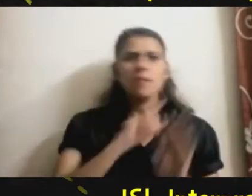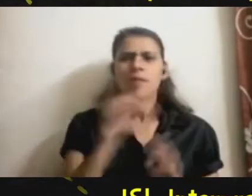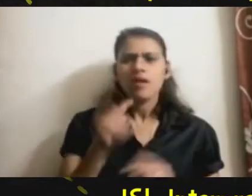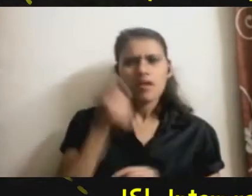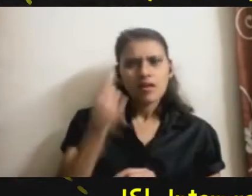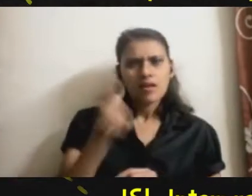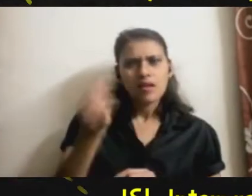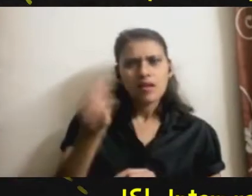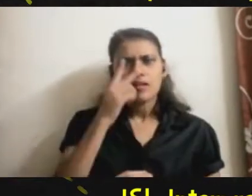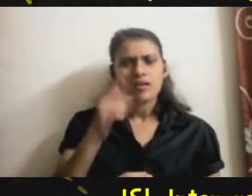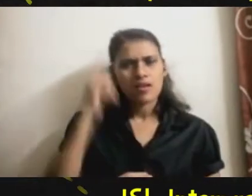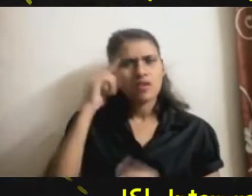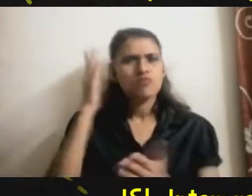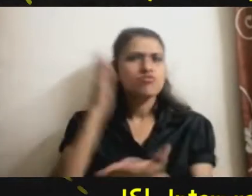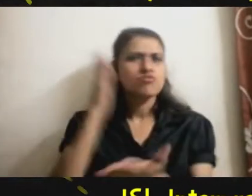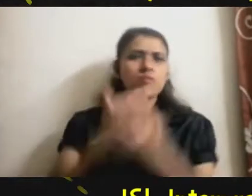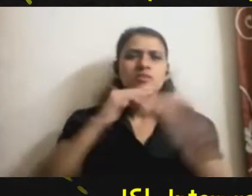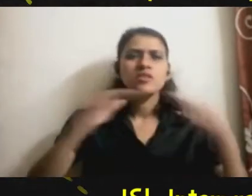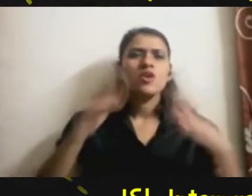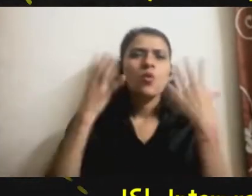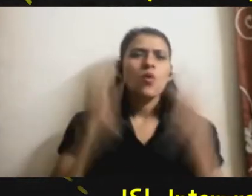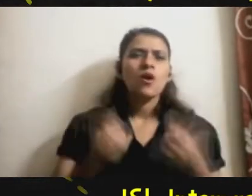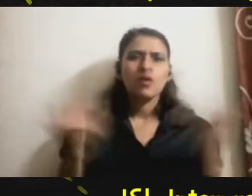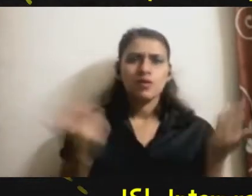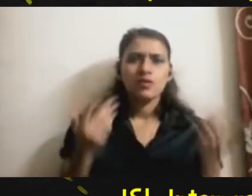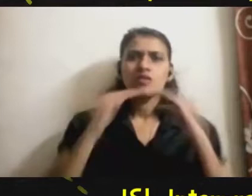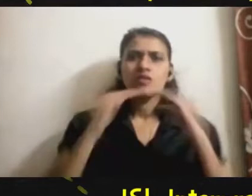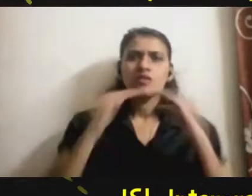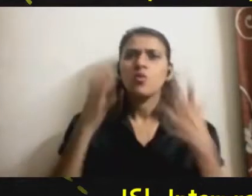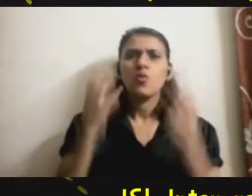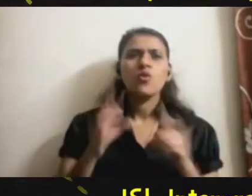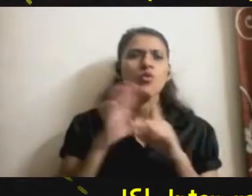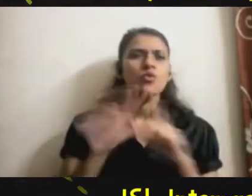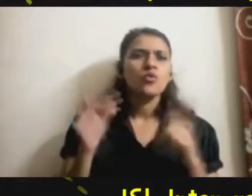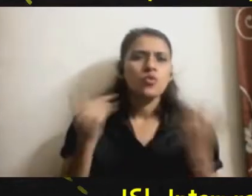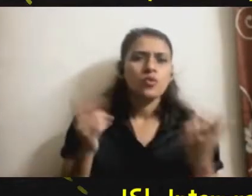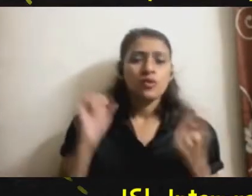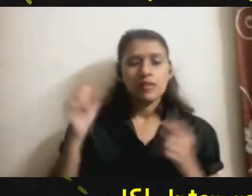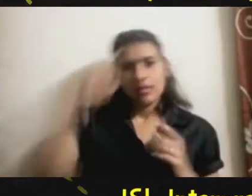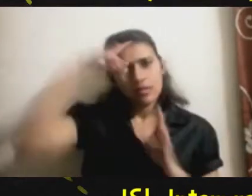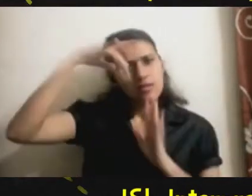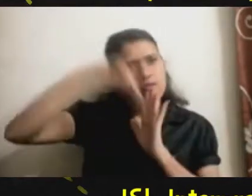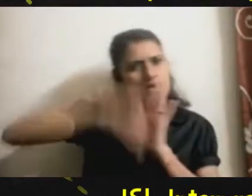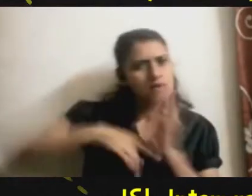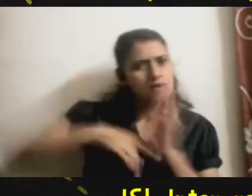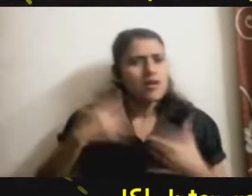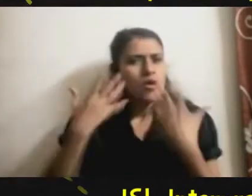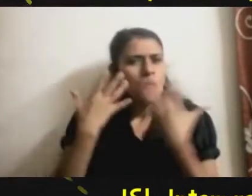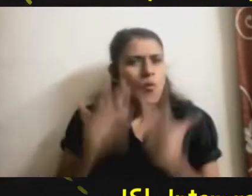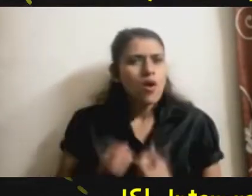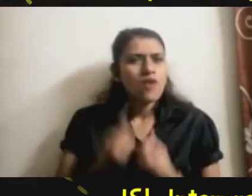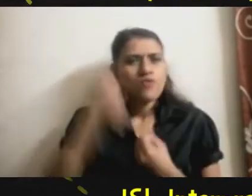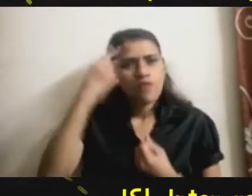think about what children want? What do children want? What are their deepest desires for the world, for the country,